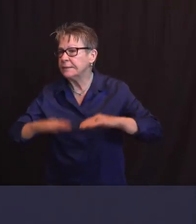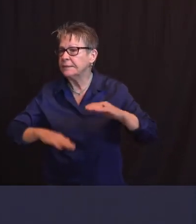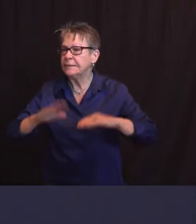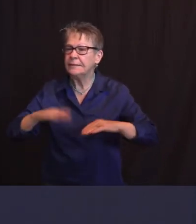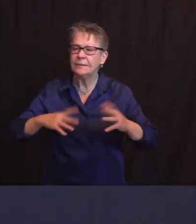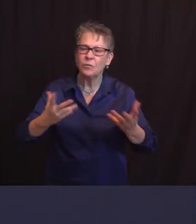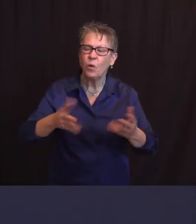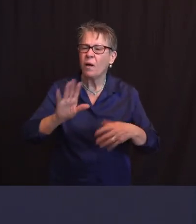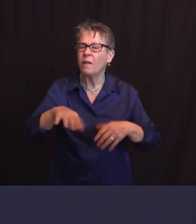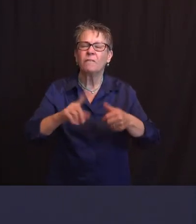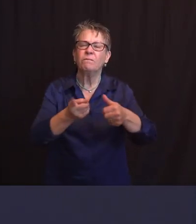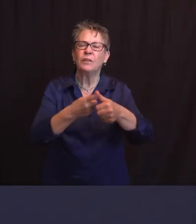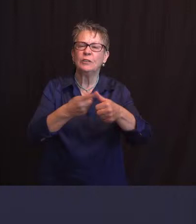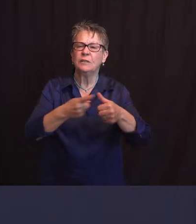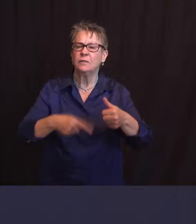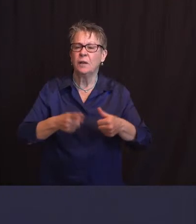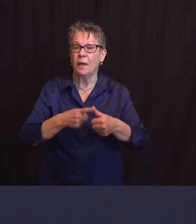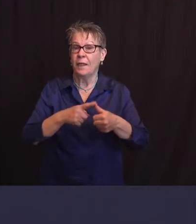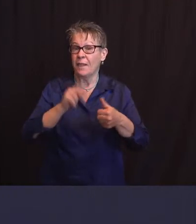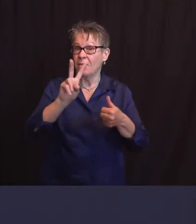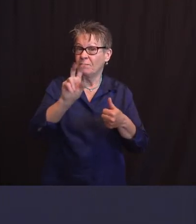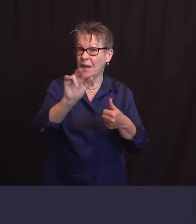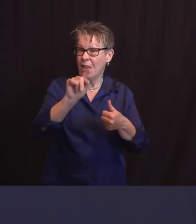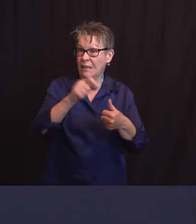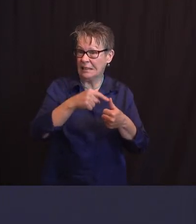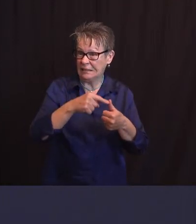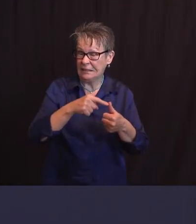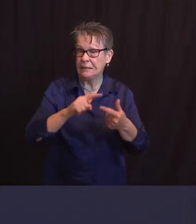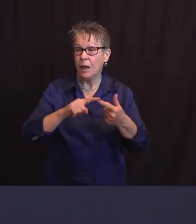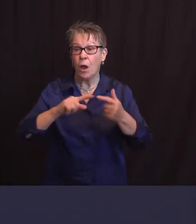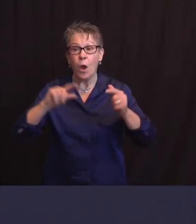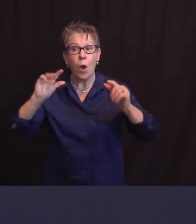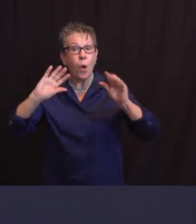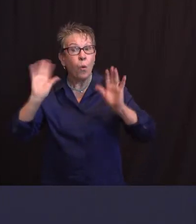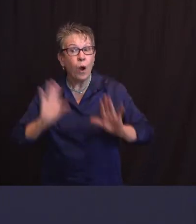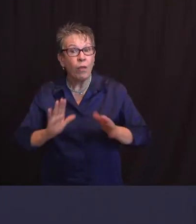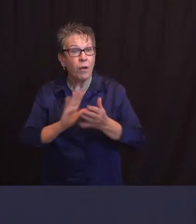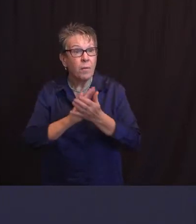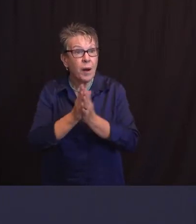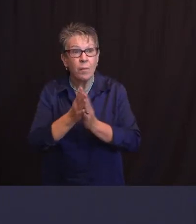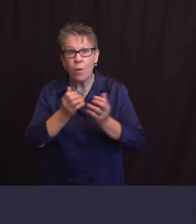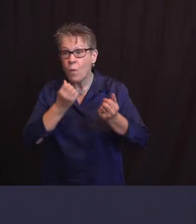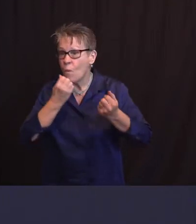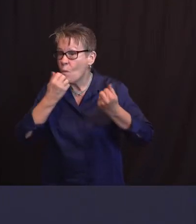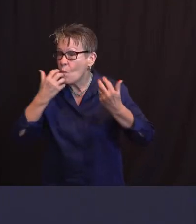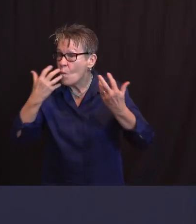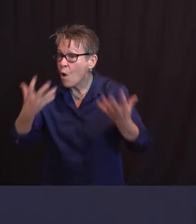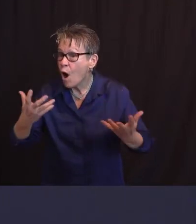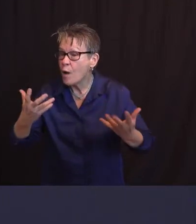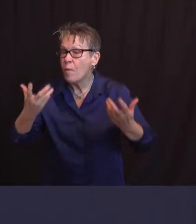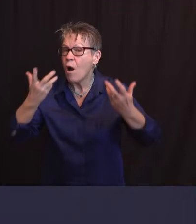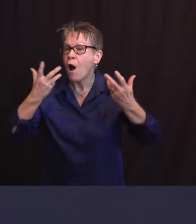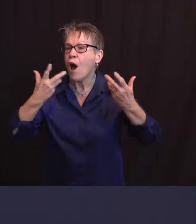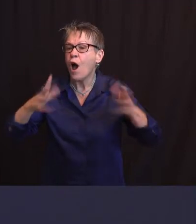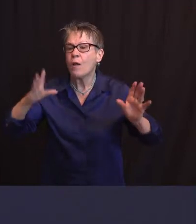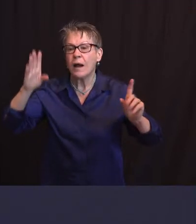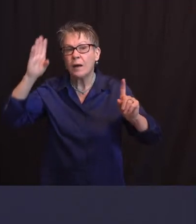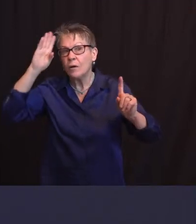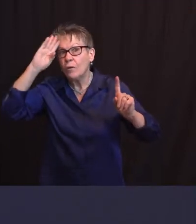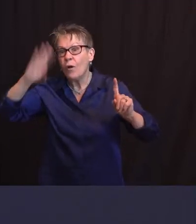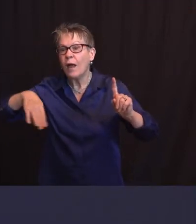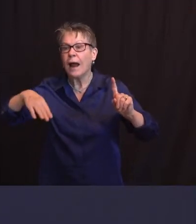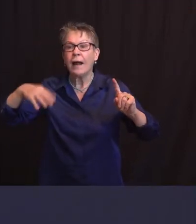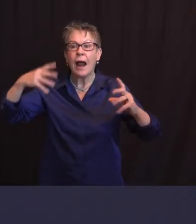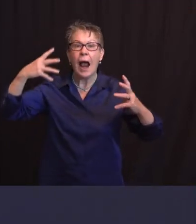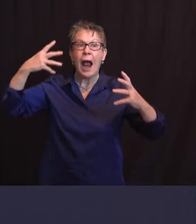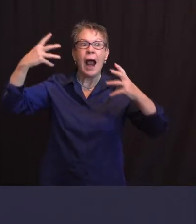variants. 2 is the weather will get warmer. And we know from experience that when we're outdoors, it's less lethal than